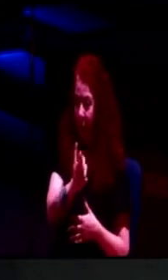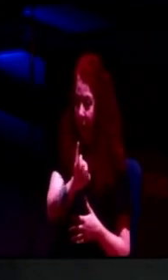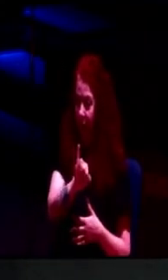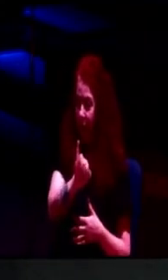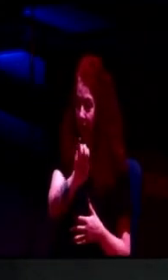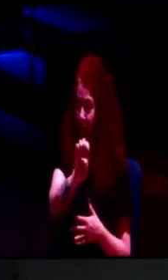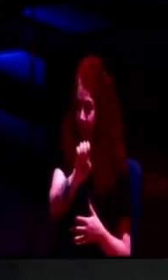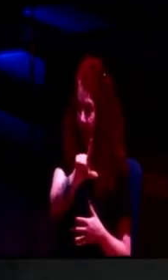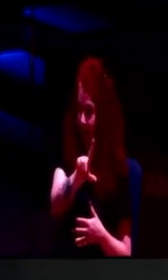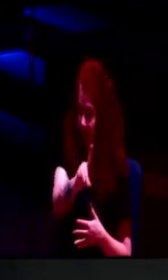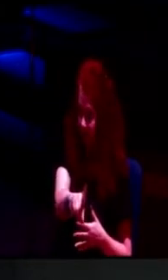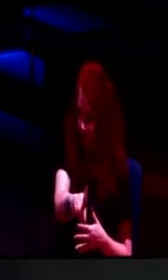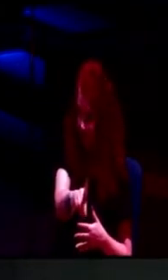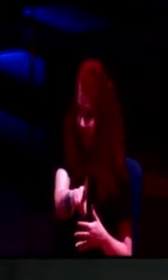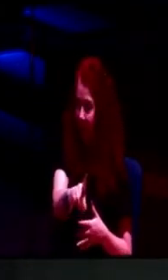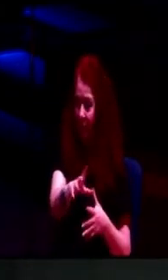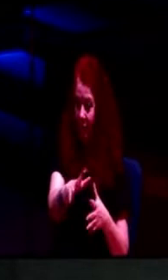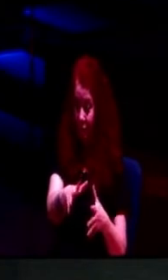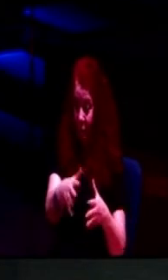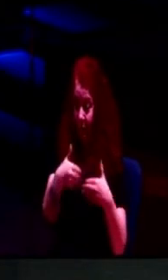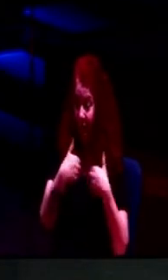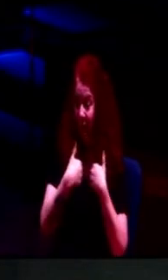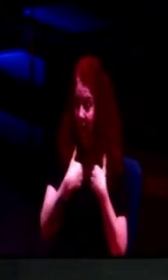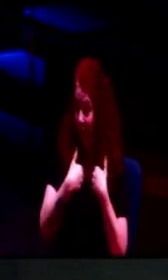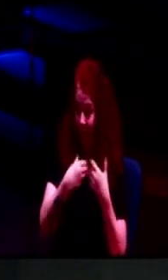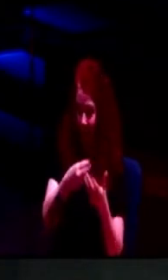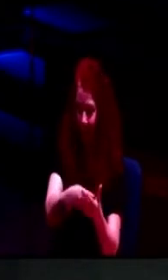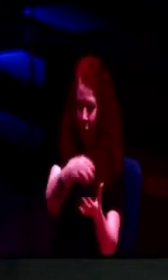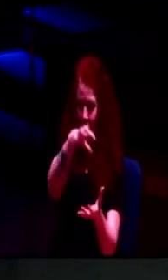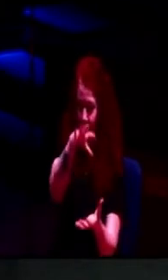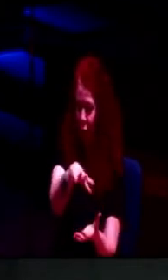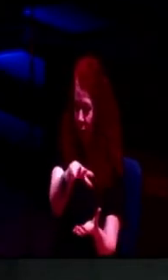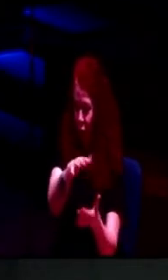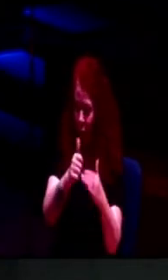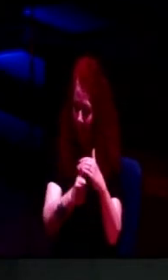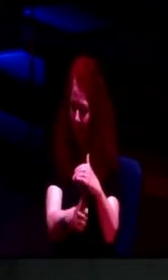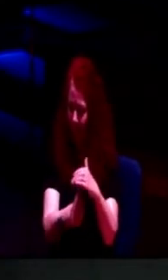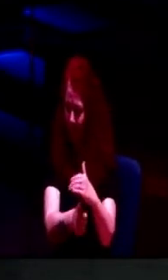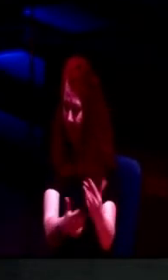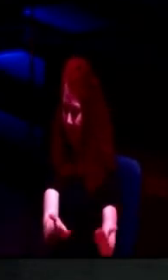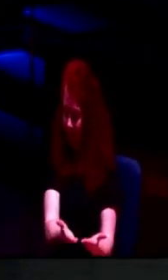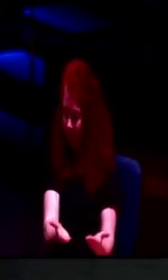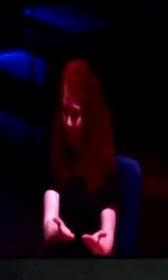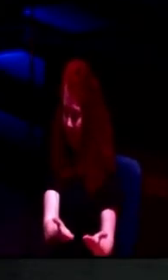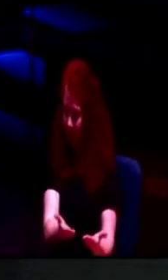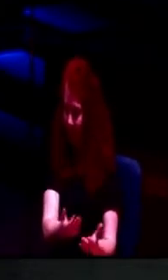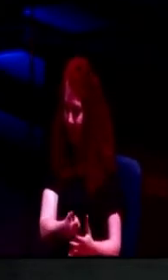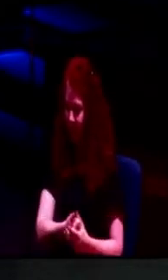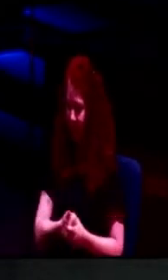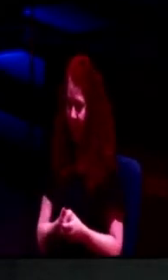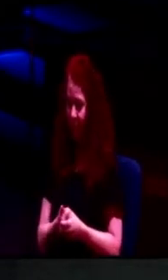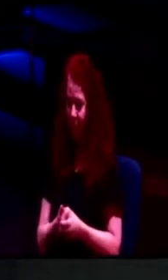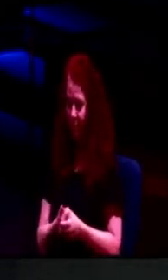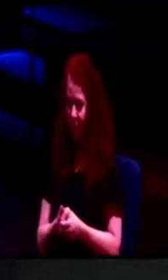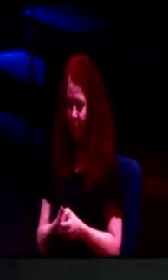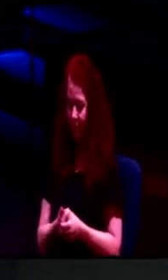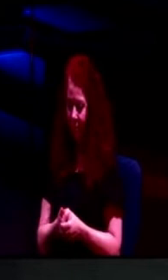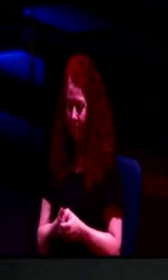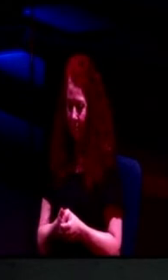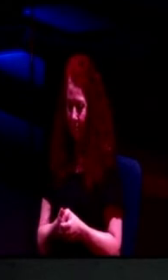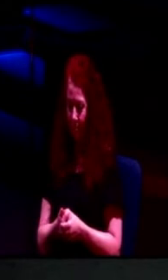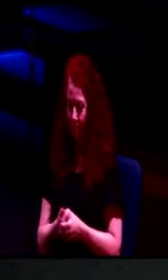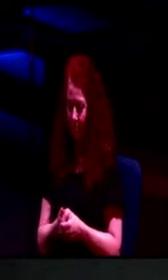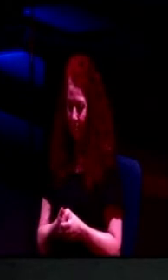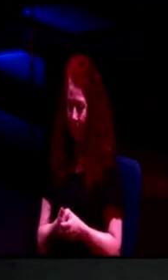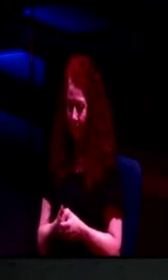pearls. When he found one of great value, he went away, sold everything he had, and bought it.